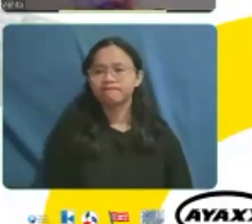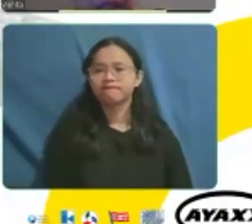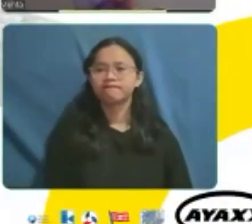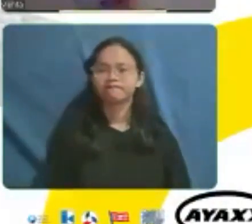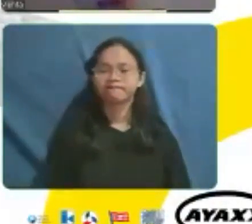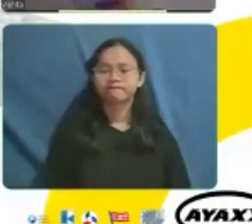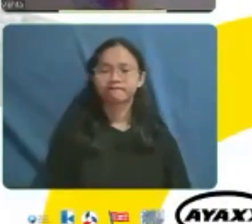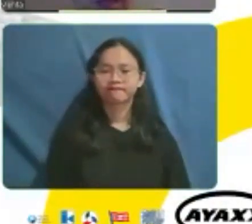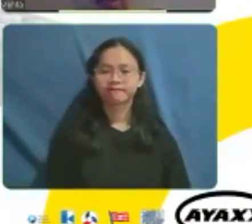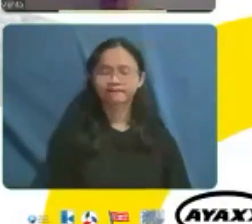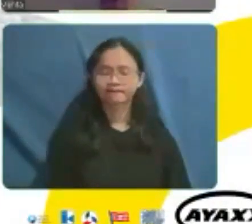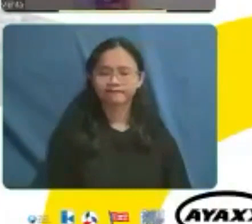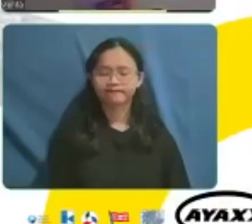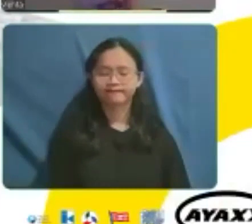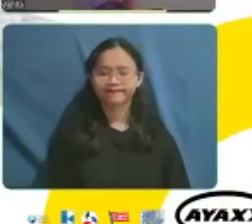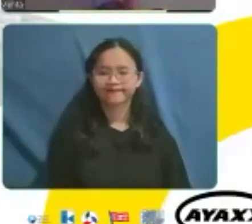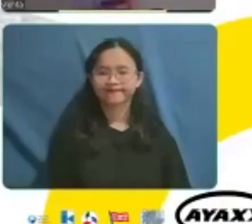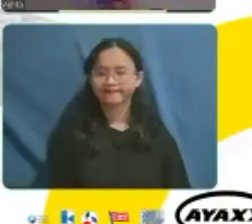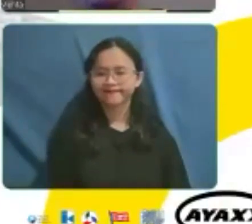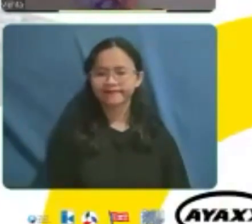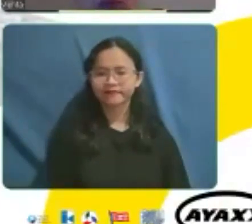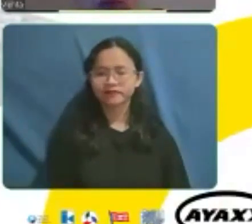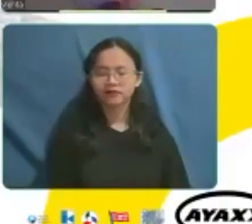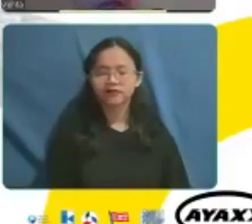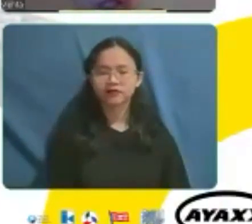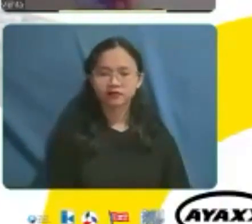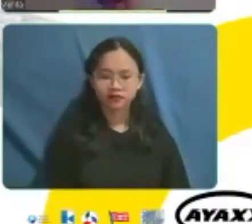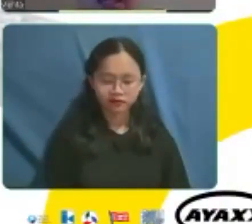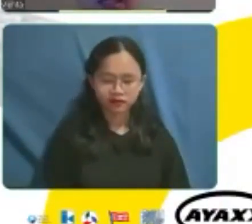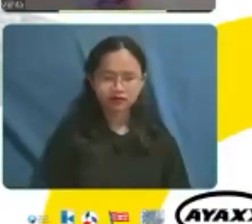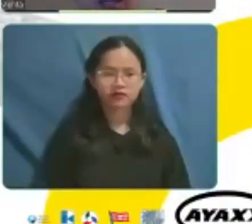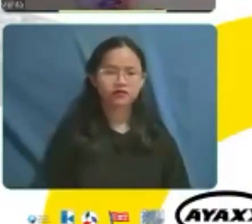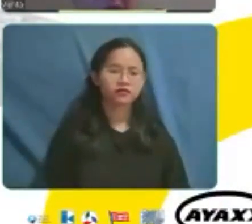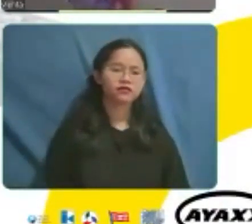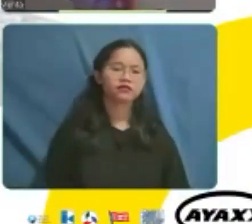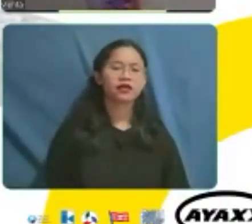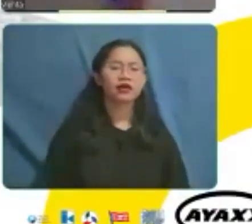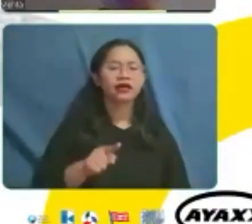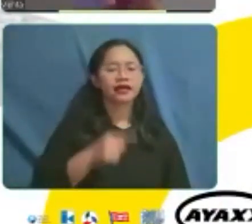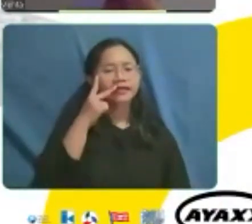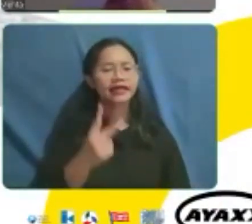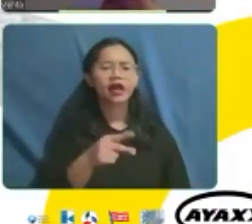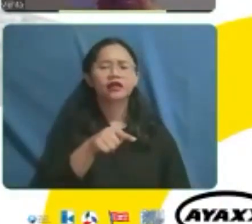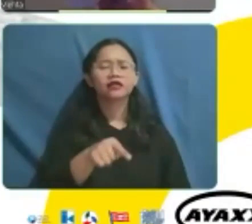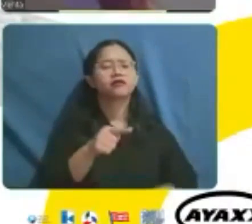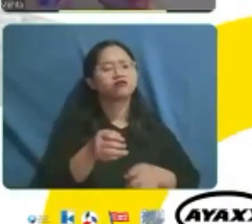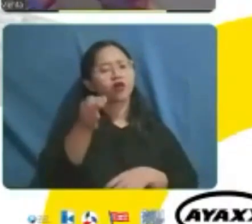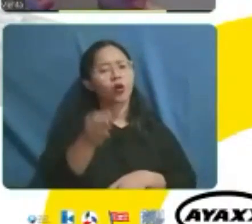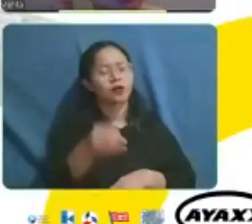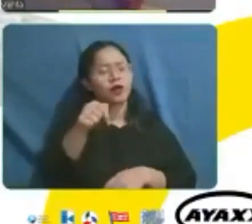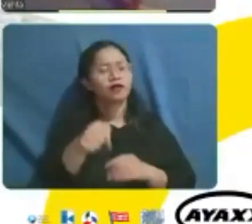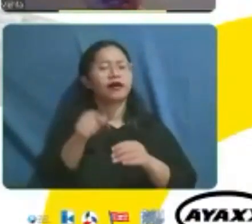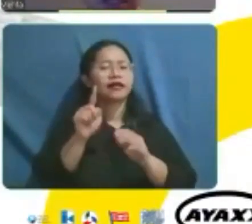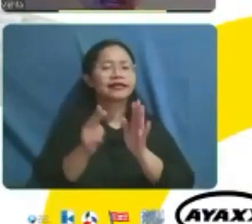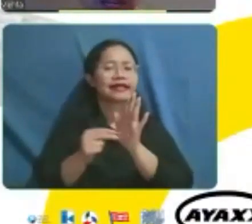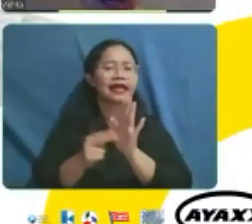that we've seen, in the city, much more increased capacity to collect and also use some of the